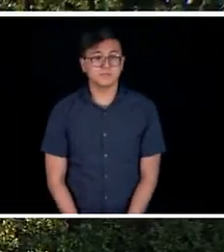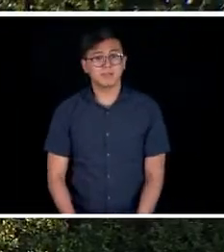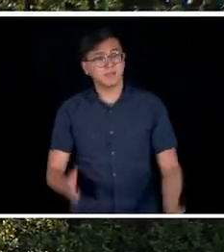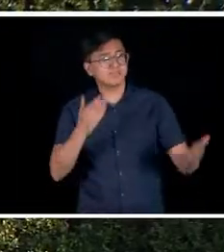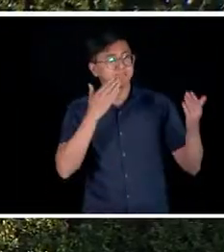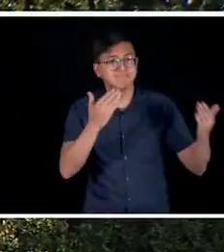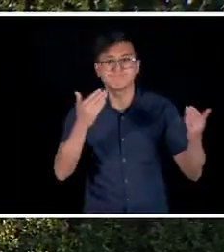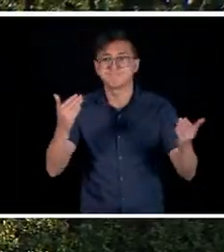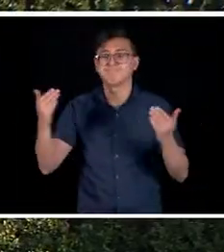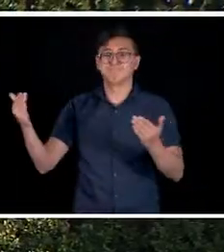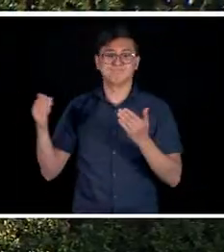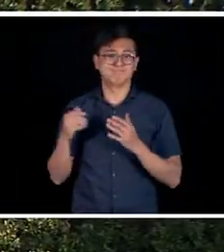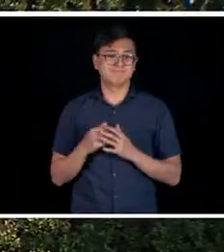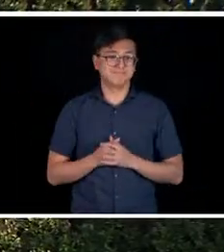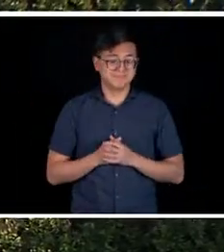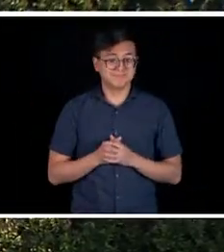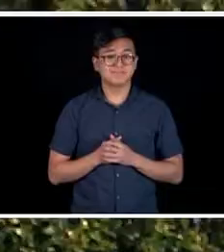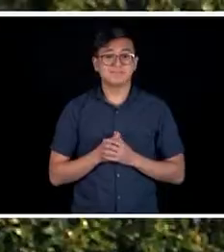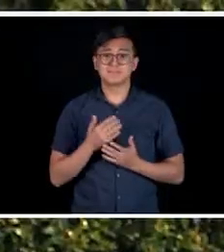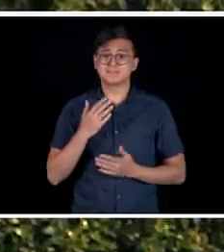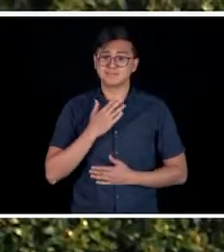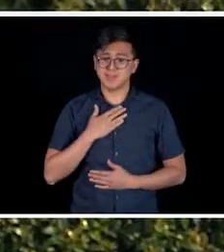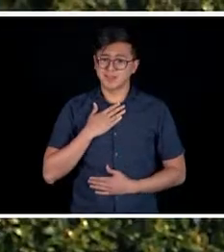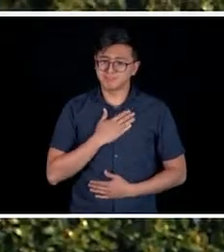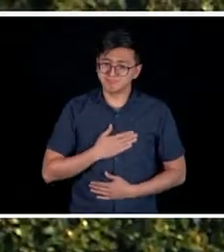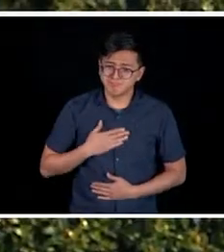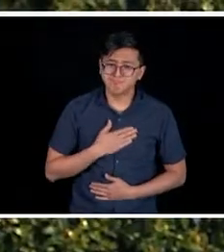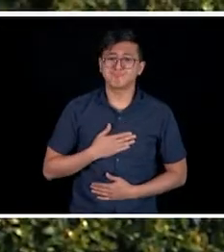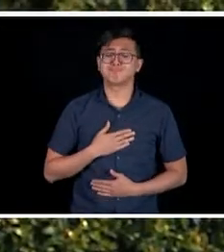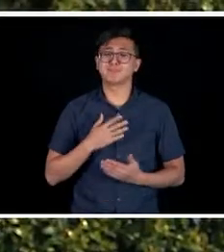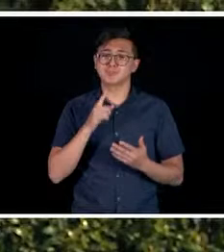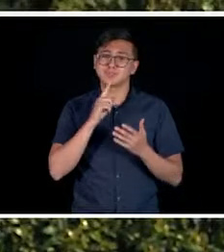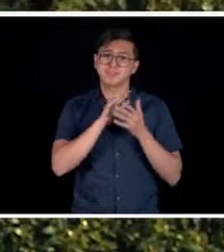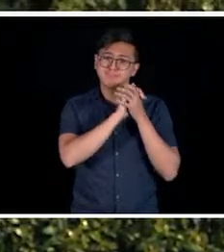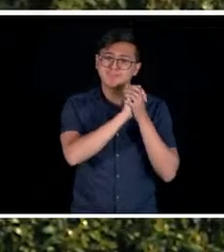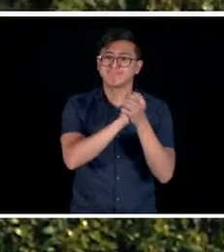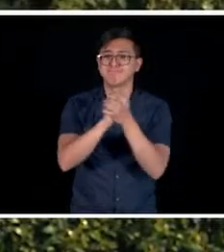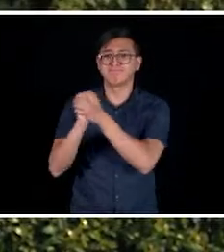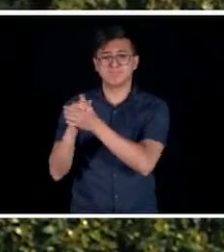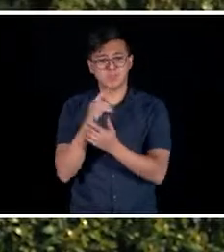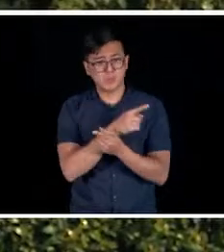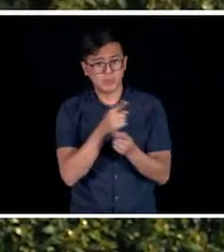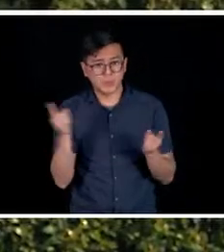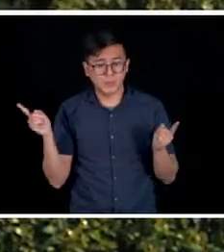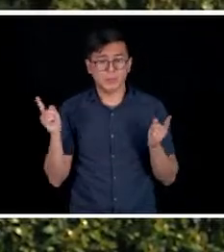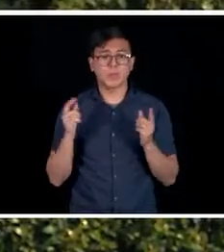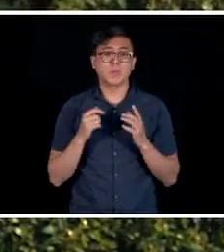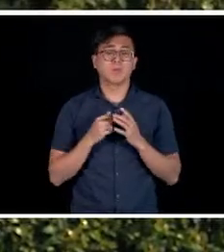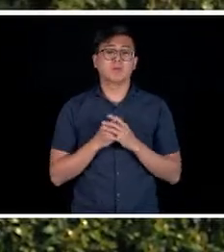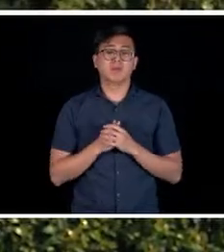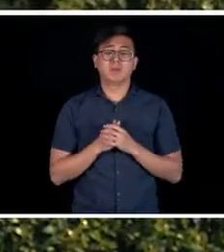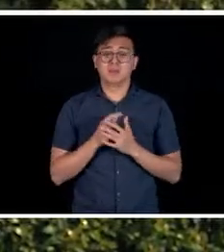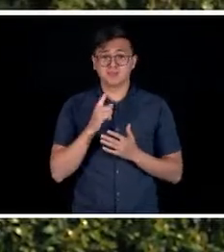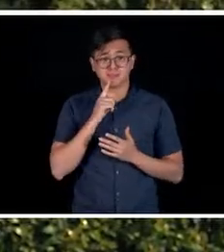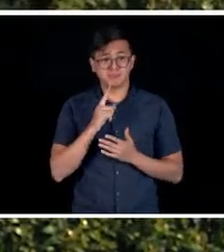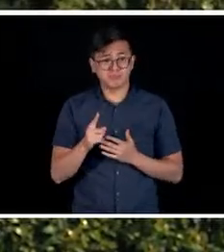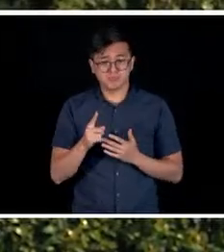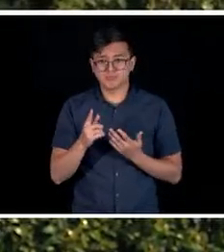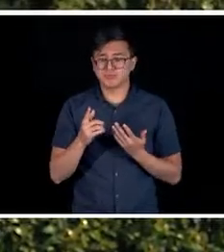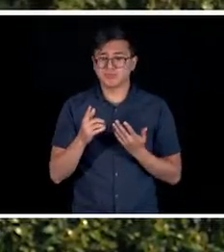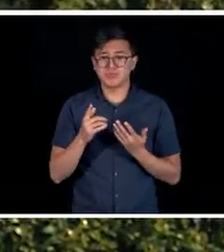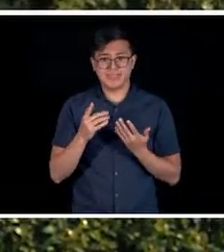Well, thank you, and it's my pleasure to congratulate you on completing the